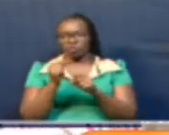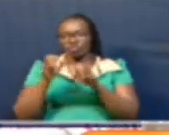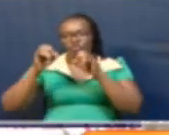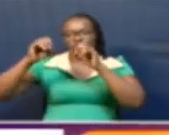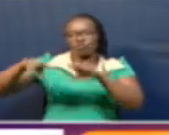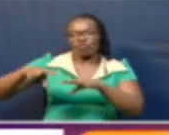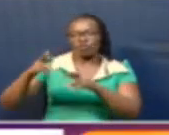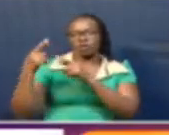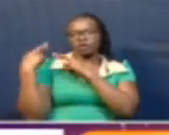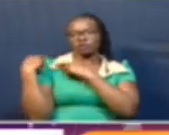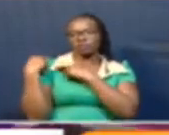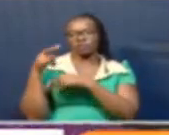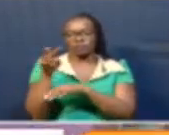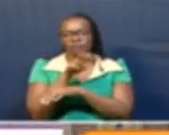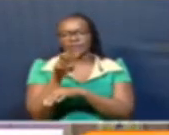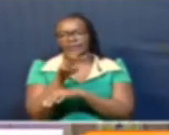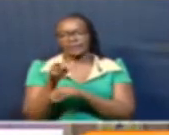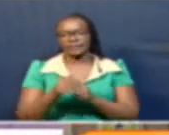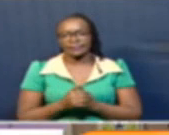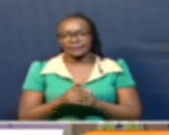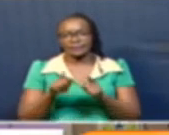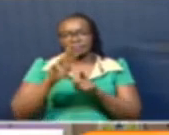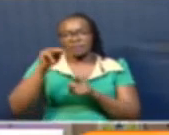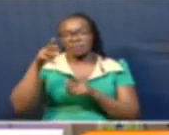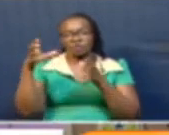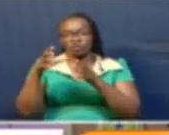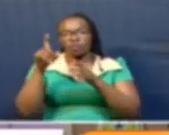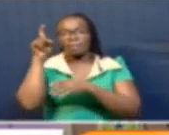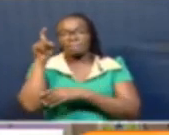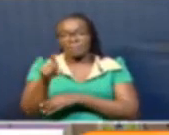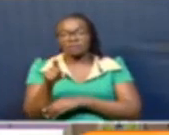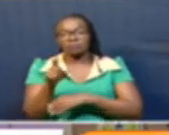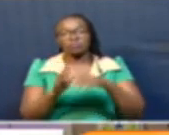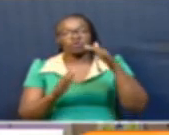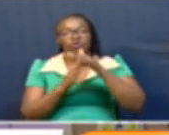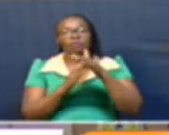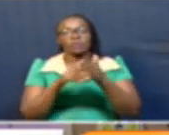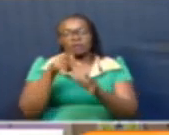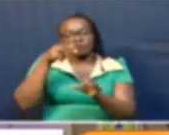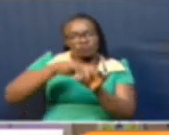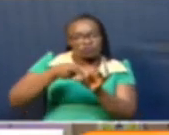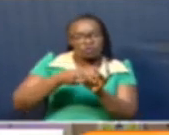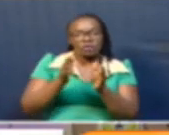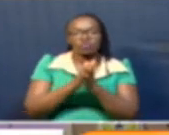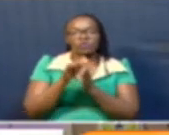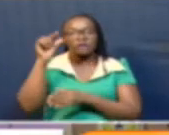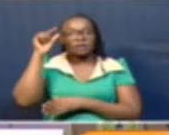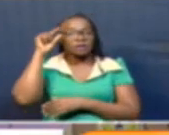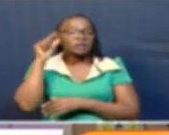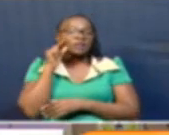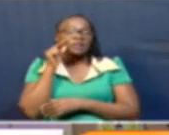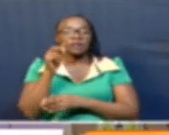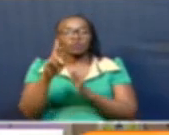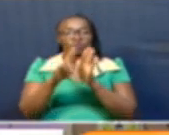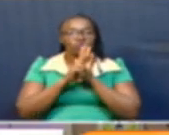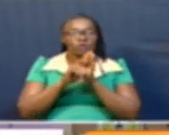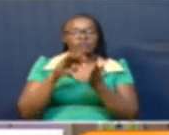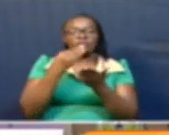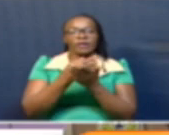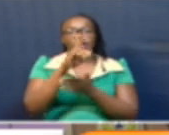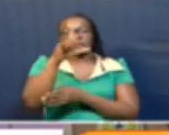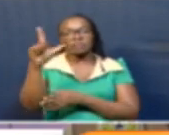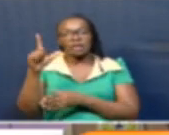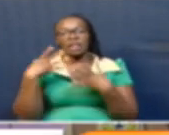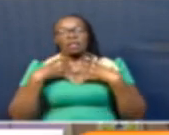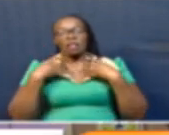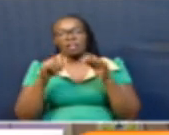of oversight. The lawmakers also will have to prioritize the petroleum bill, two-thirds gender rule, finance bill, health laws amendment